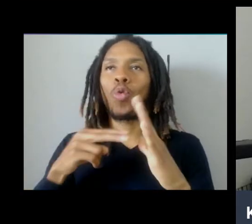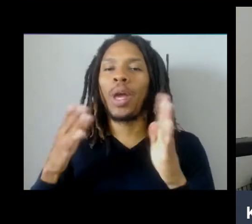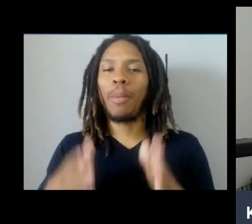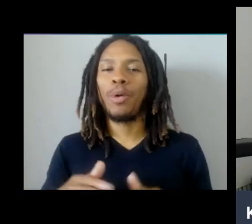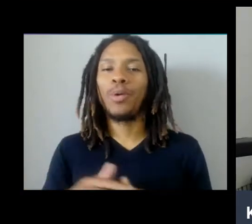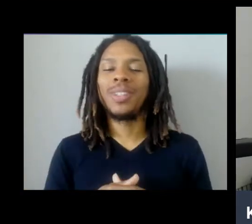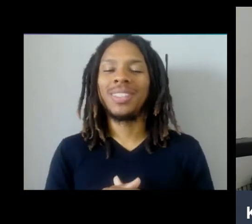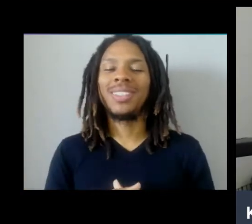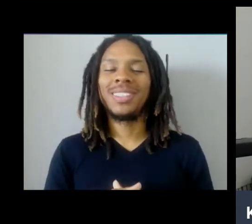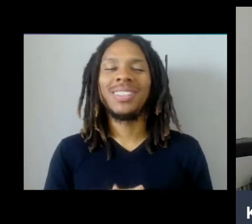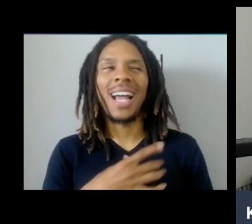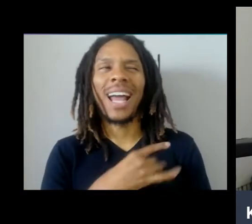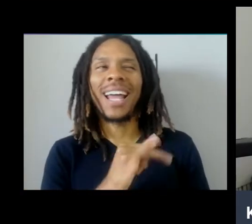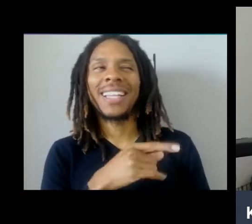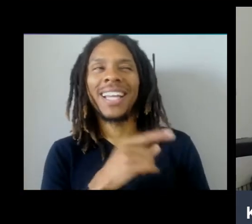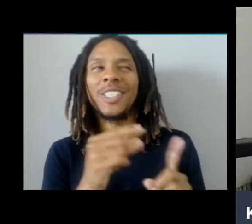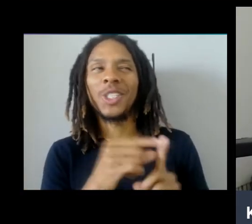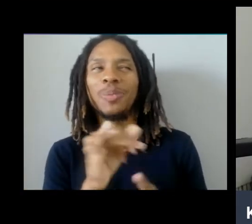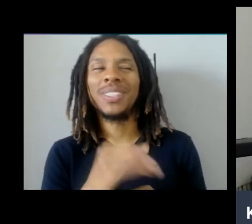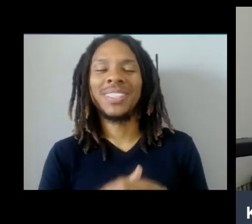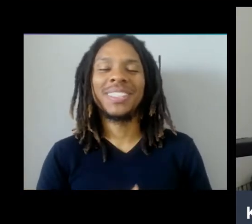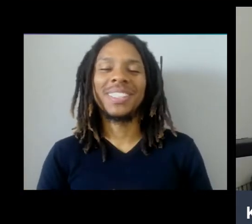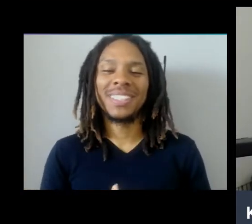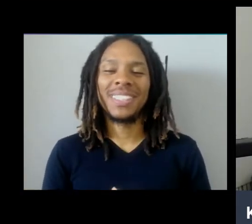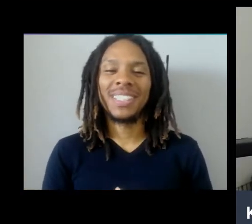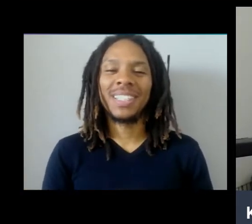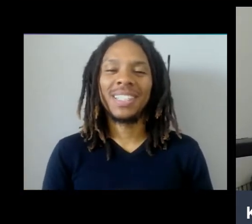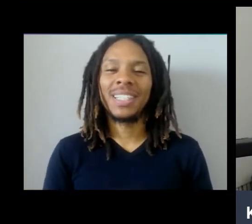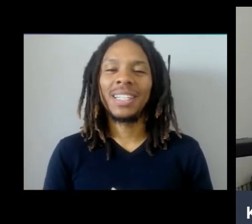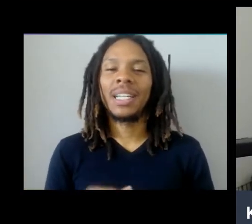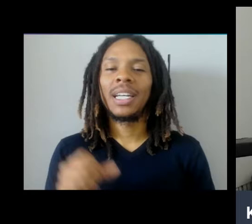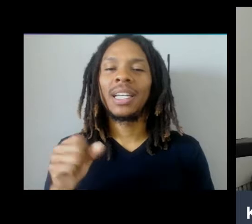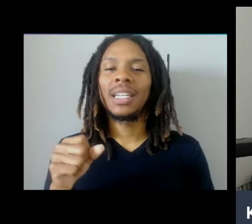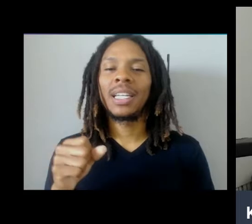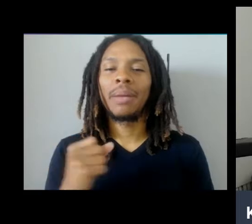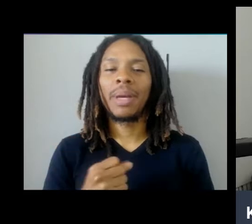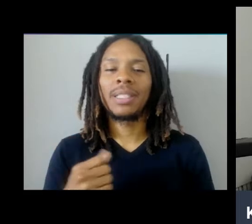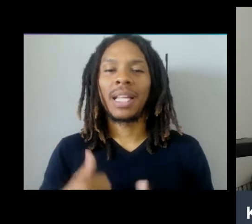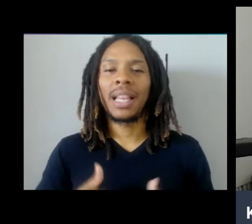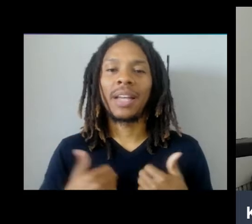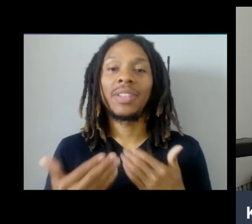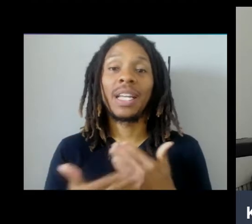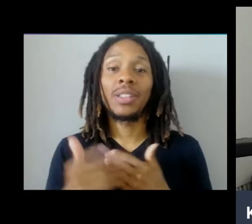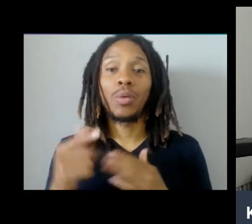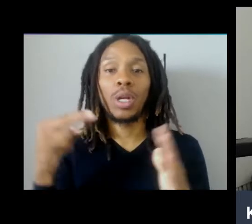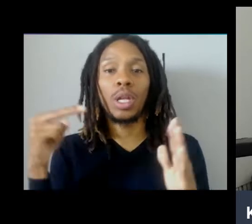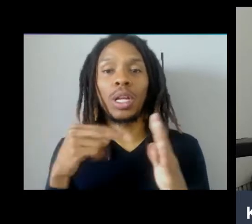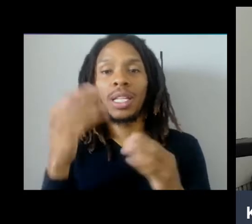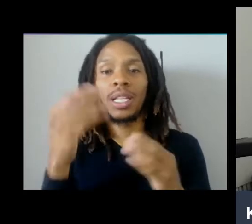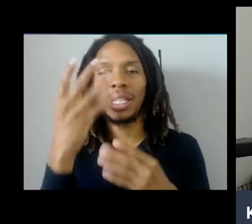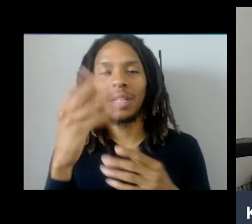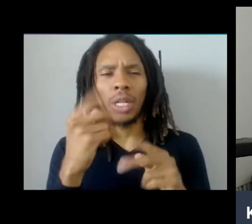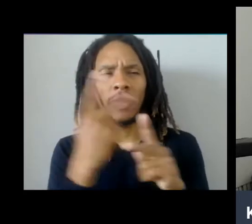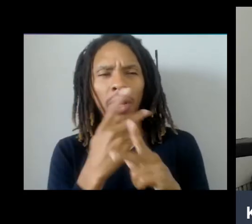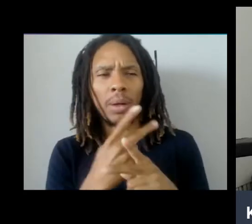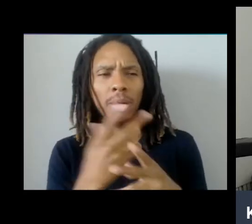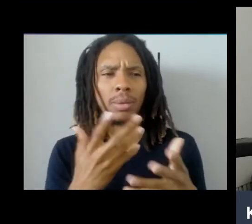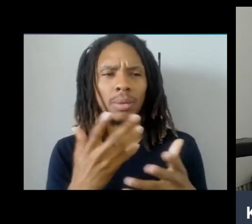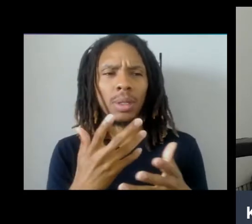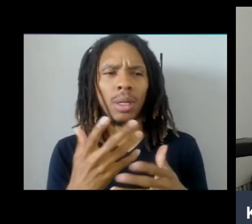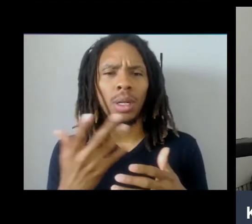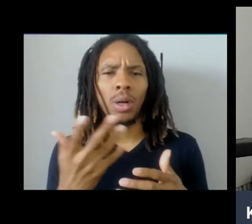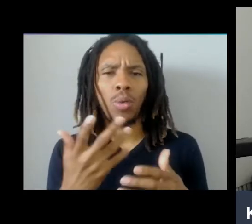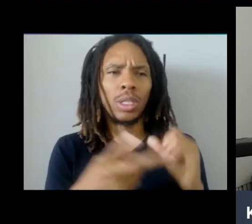yeah, I like Yeah, that as well. yeah, makes life much easier when you're looking at the data and trying to figure out what's stored where.